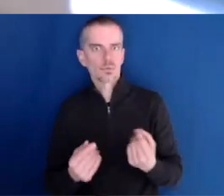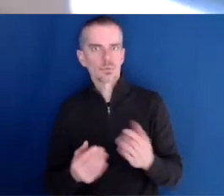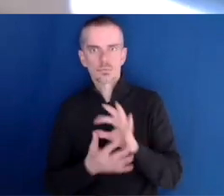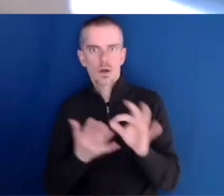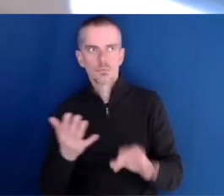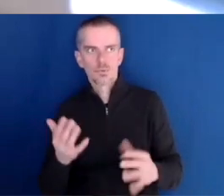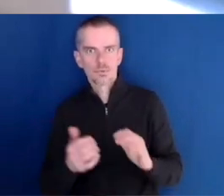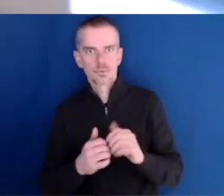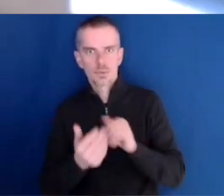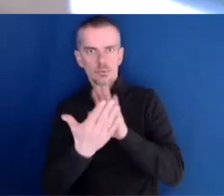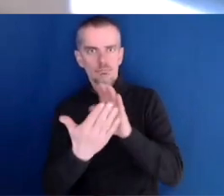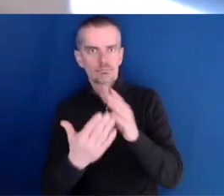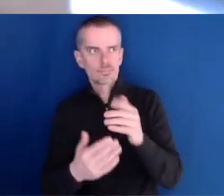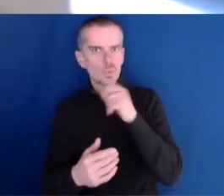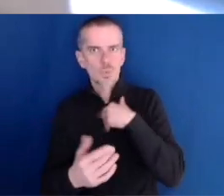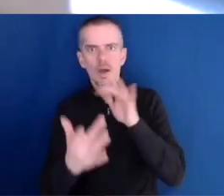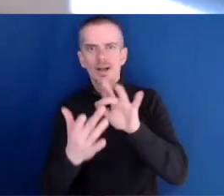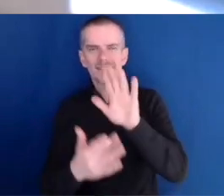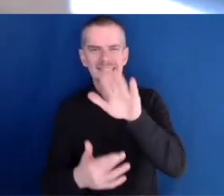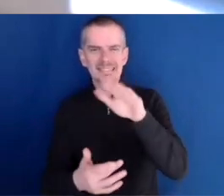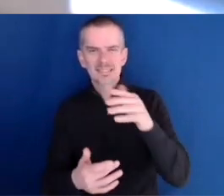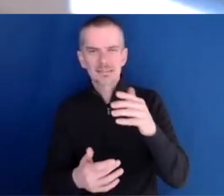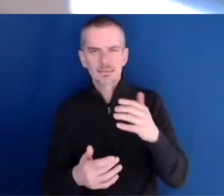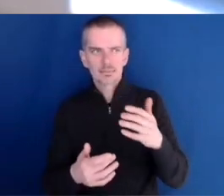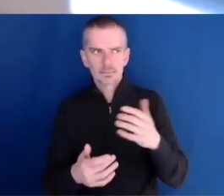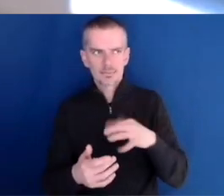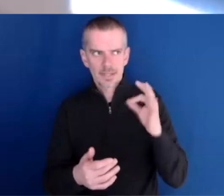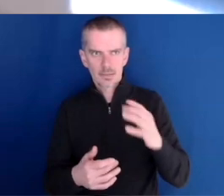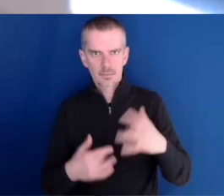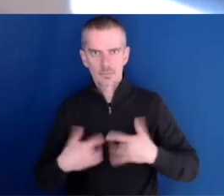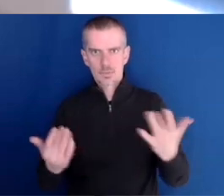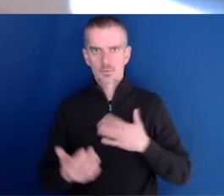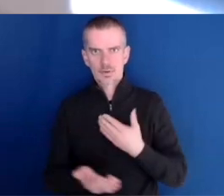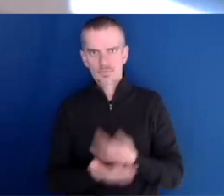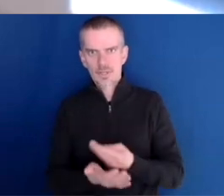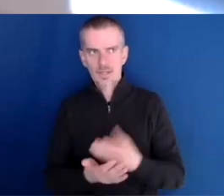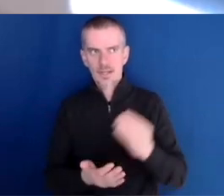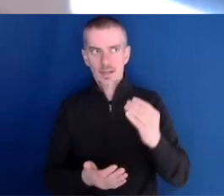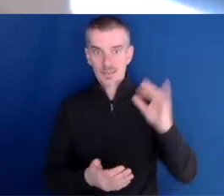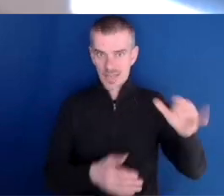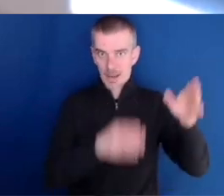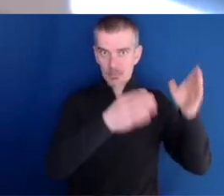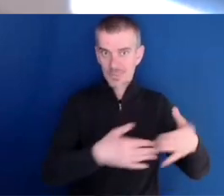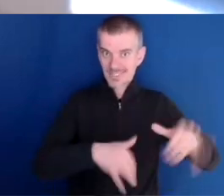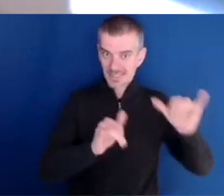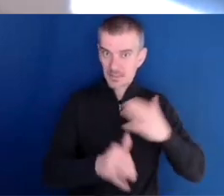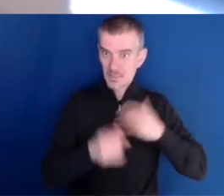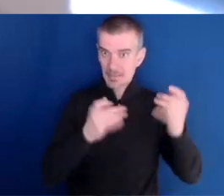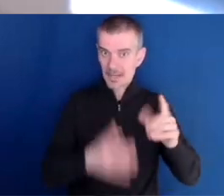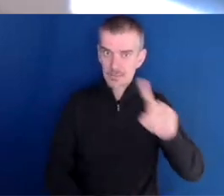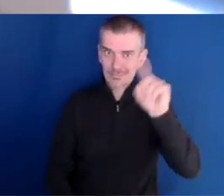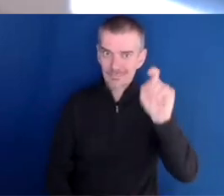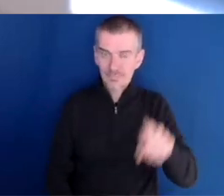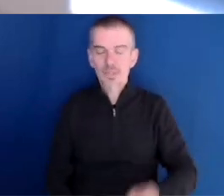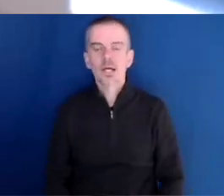or who can you contact to learn more about your status for funding and if your manager is still your manager? This is